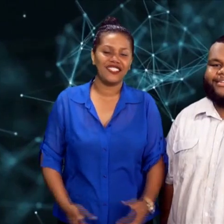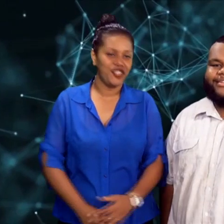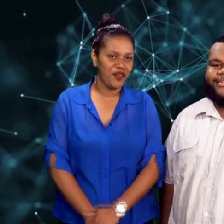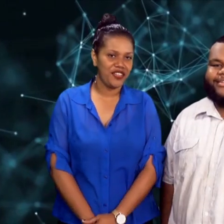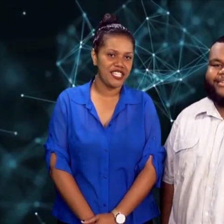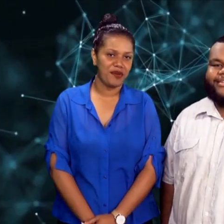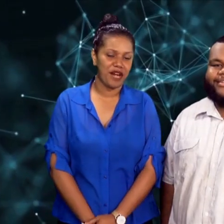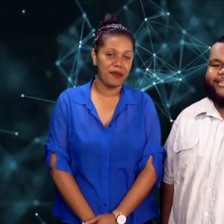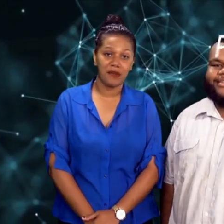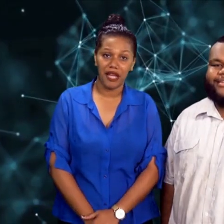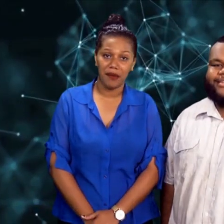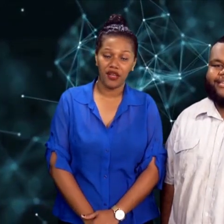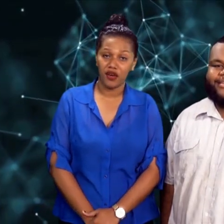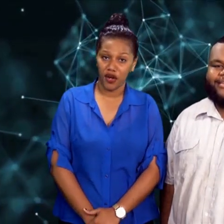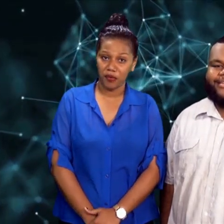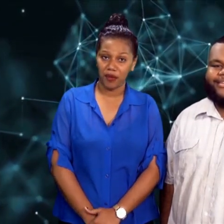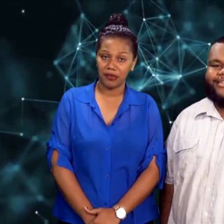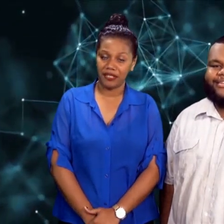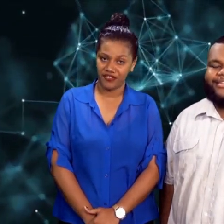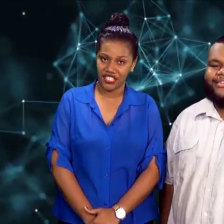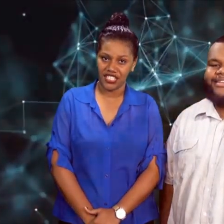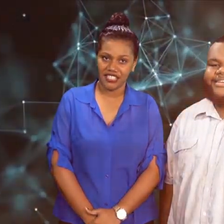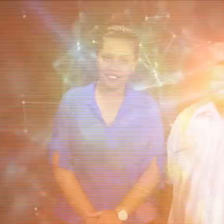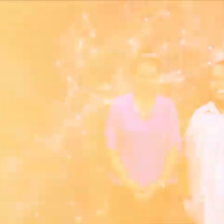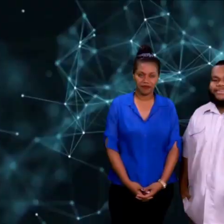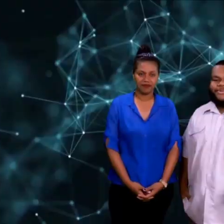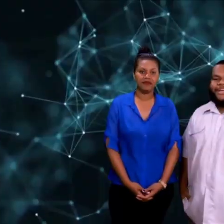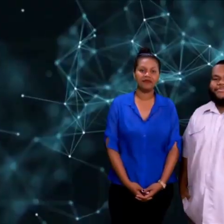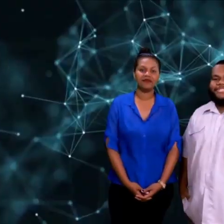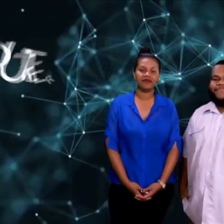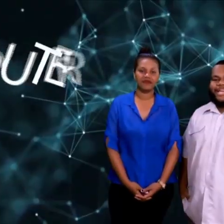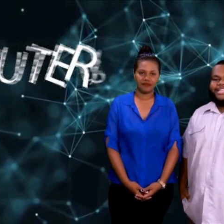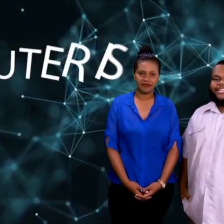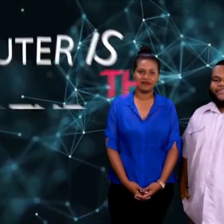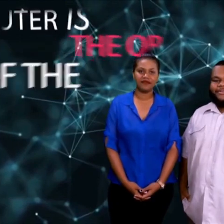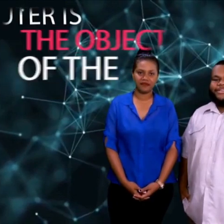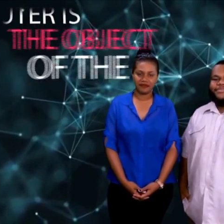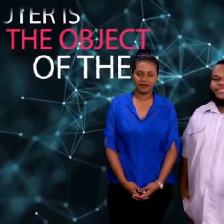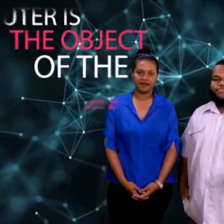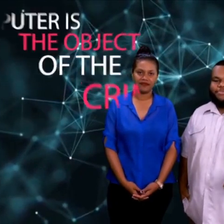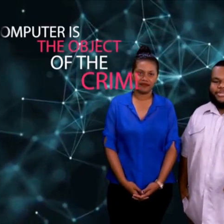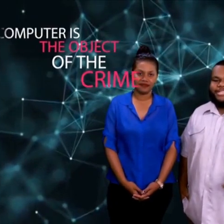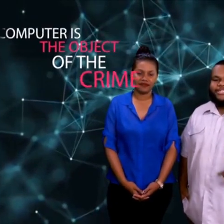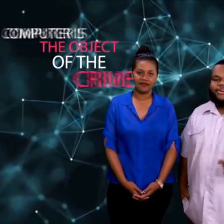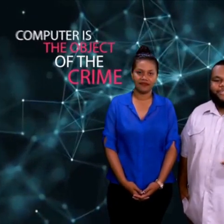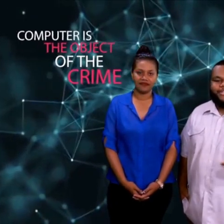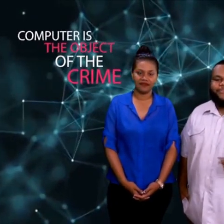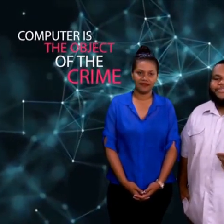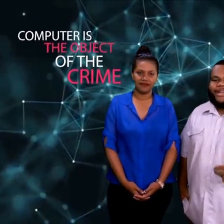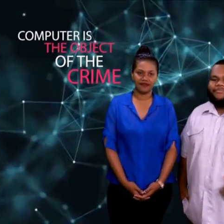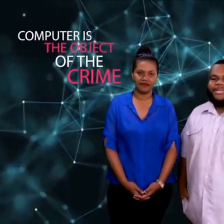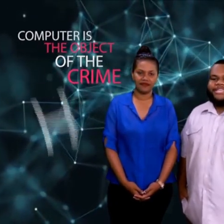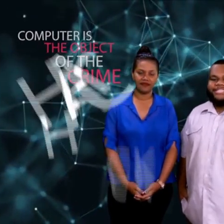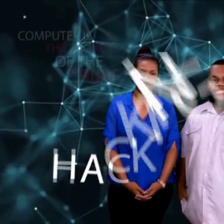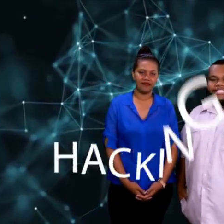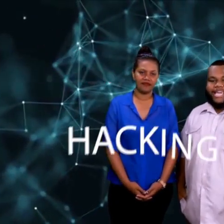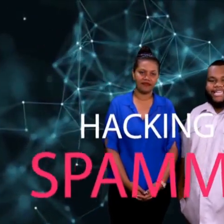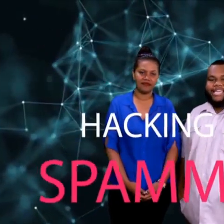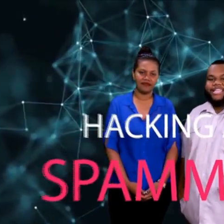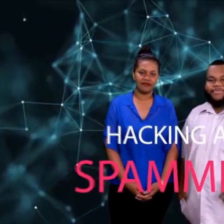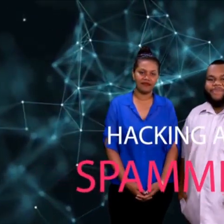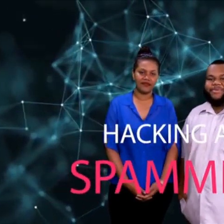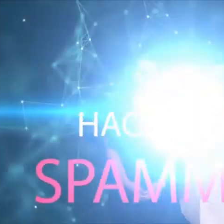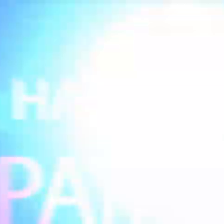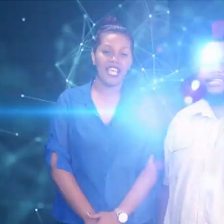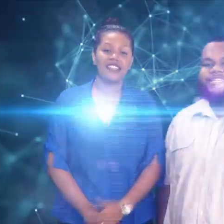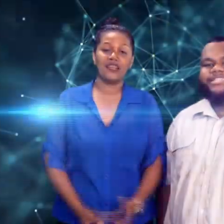Bulginaka, do you know that cybercrime is becoming a growing problem in Fiji? Cybercrime is defined as a crime in which a computer is the object of the crime, such as hacking